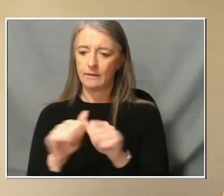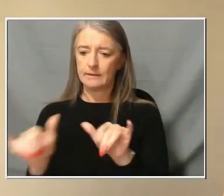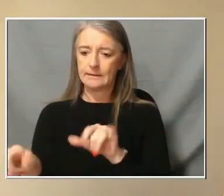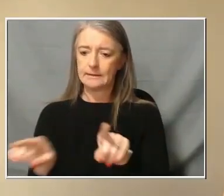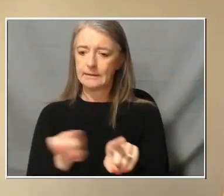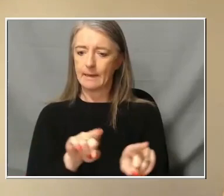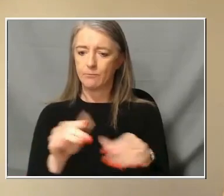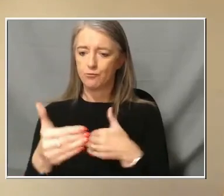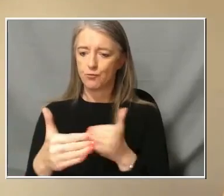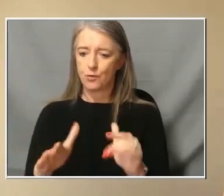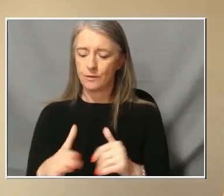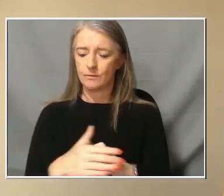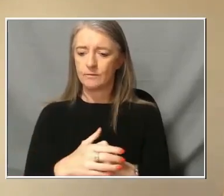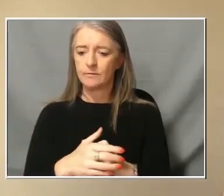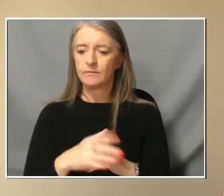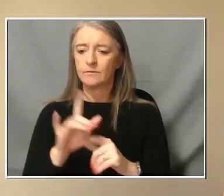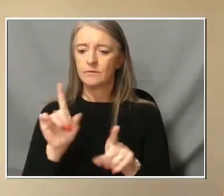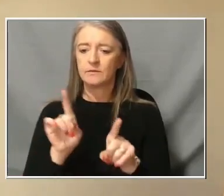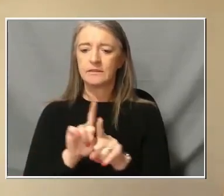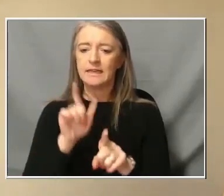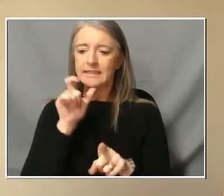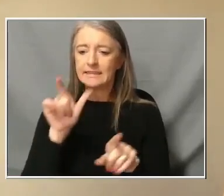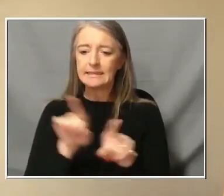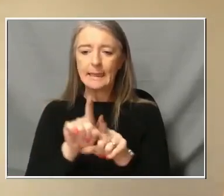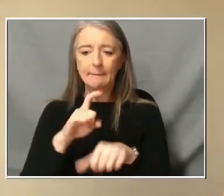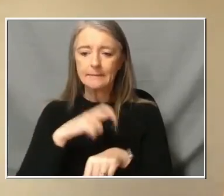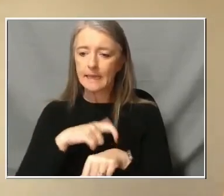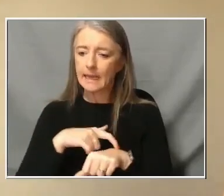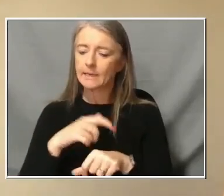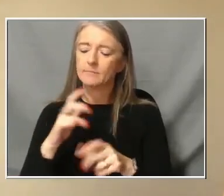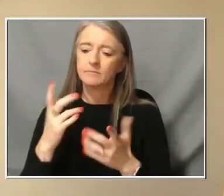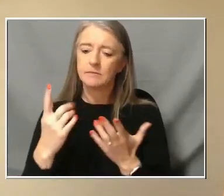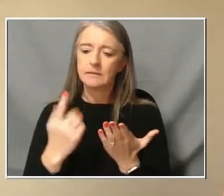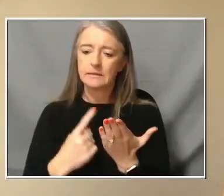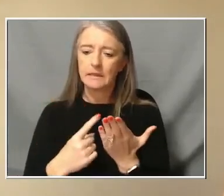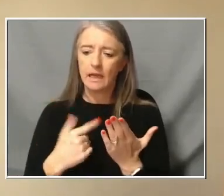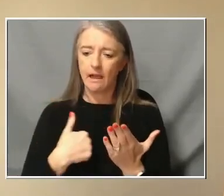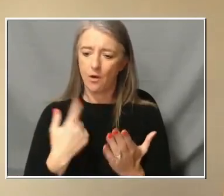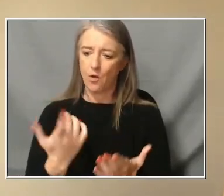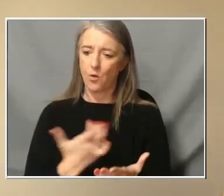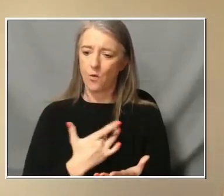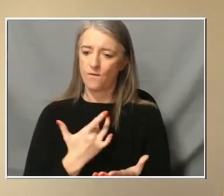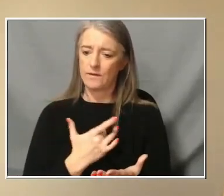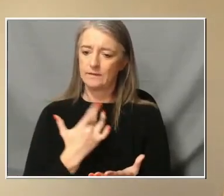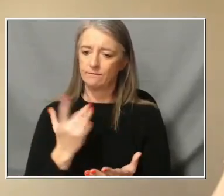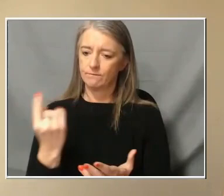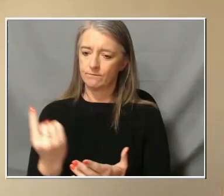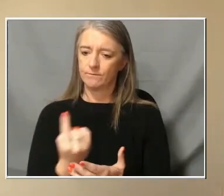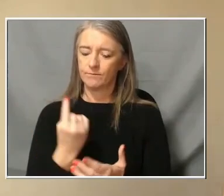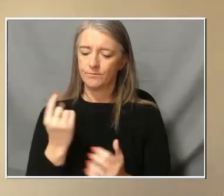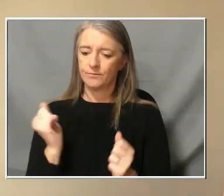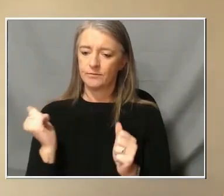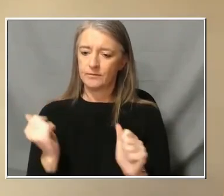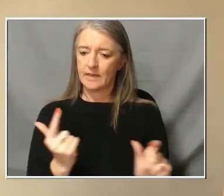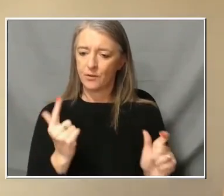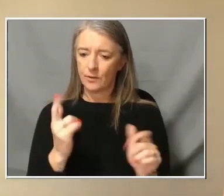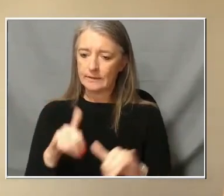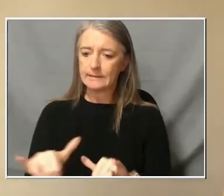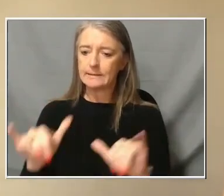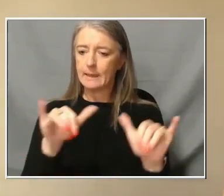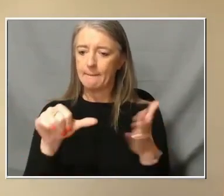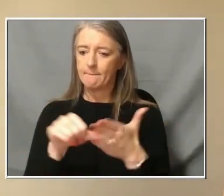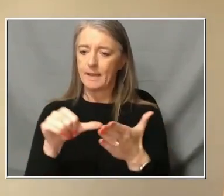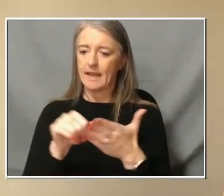like they said, even when they weren't in the same room at the same time, I always felt like everyone was on the same page,